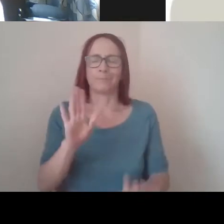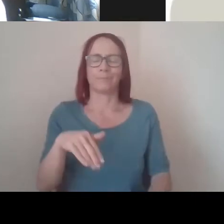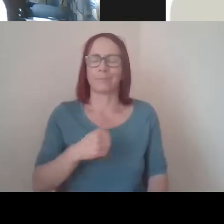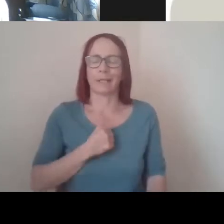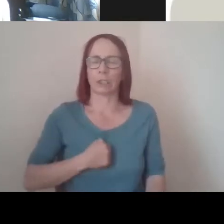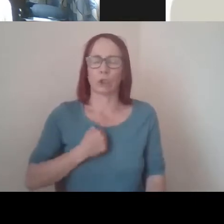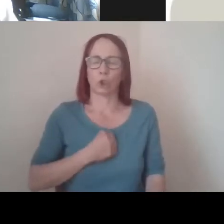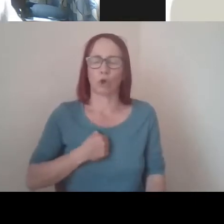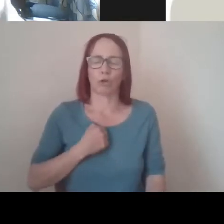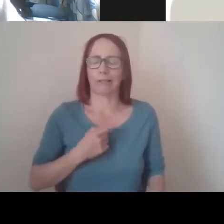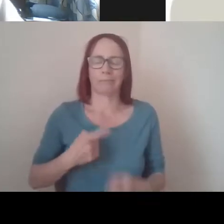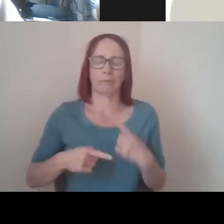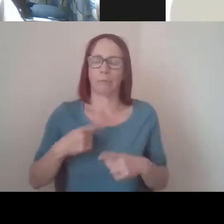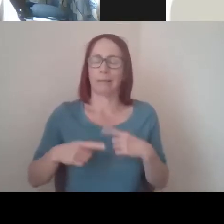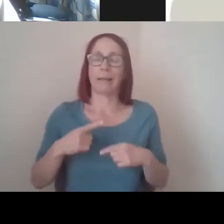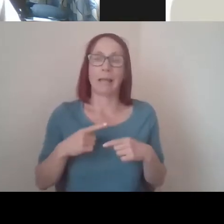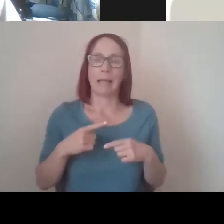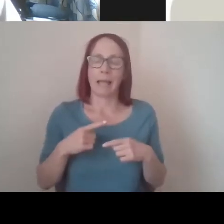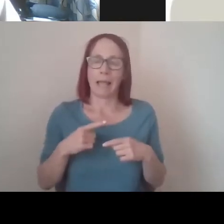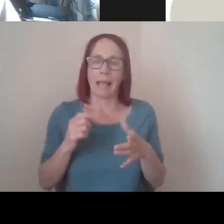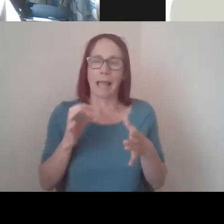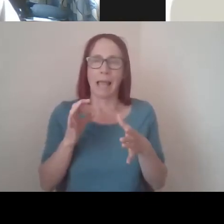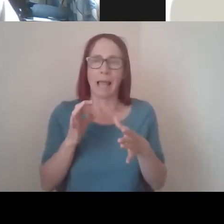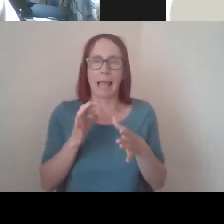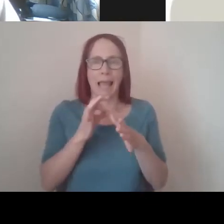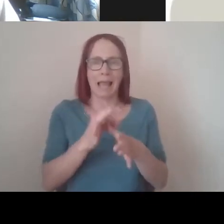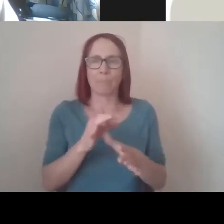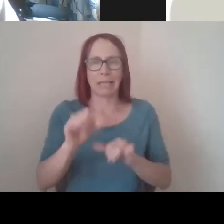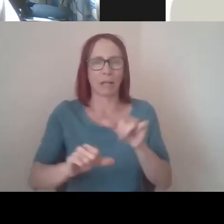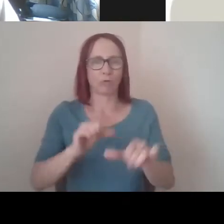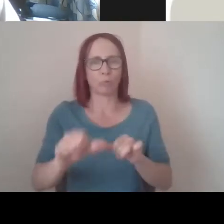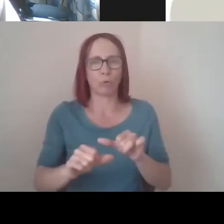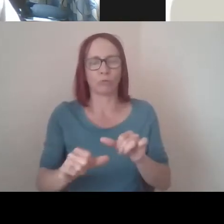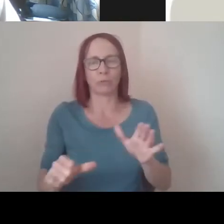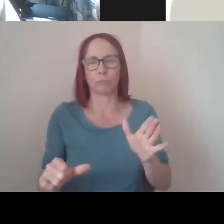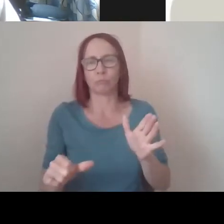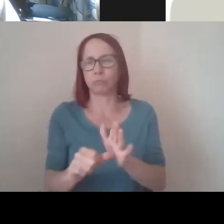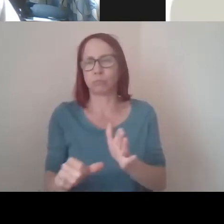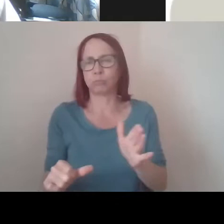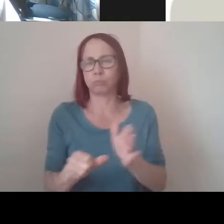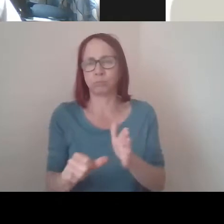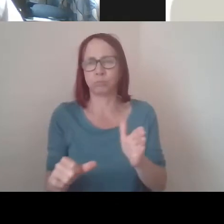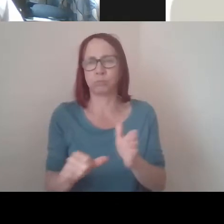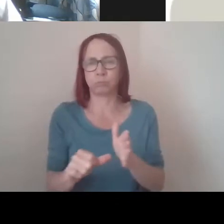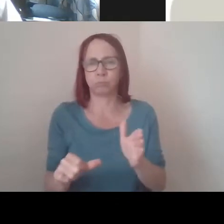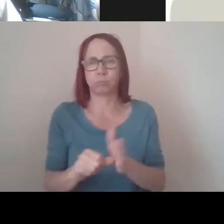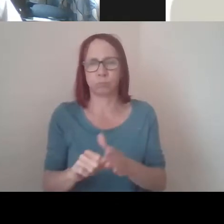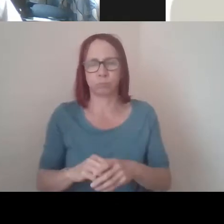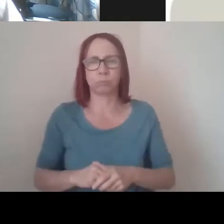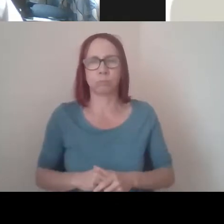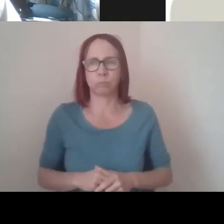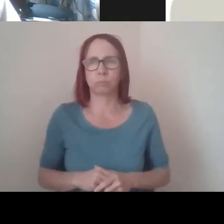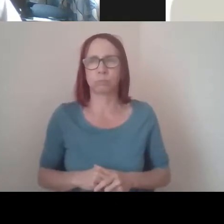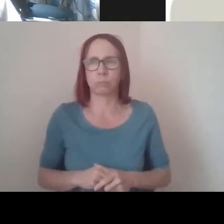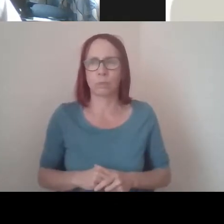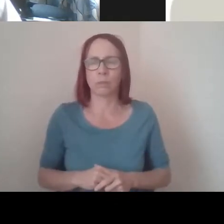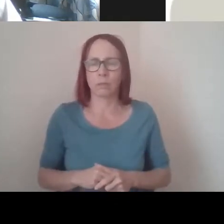Robert, the application process is hard. Gosh, my least favourite bit about the whole process is